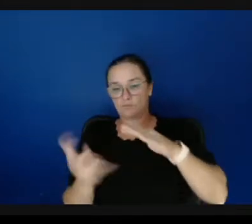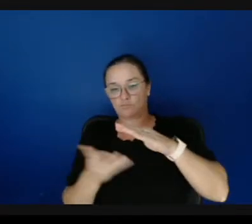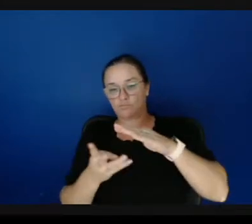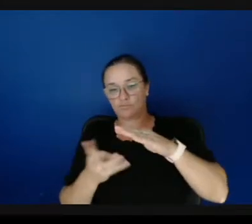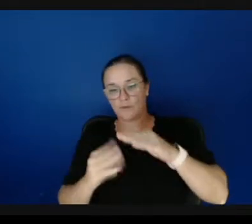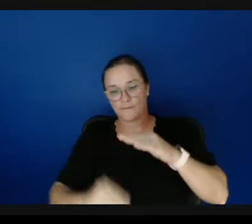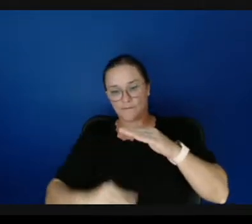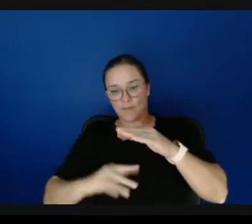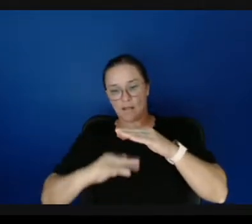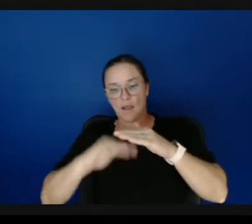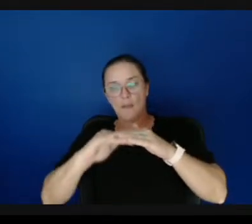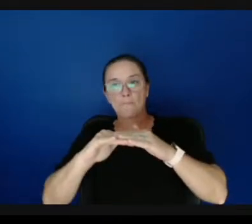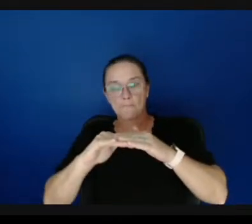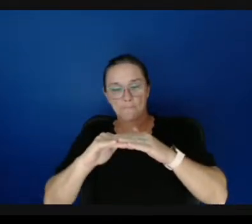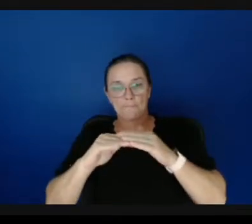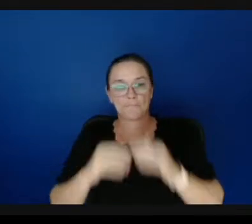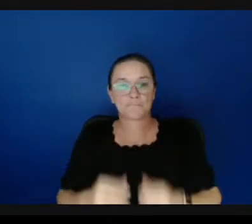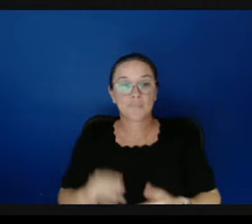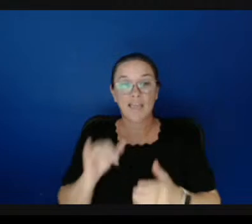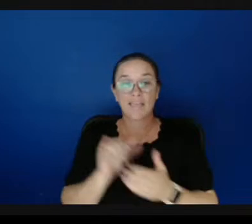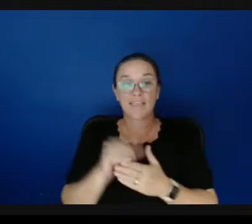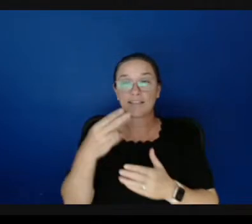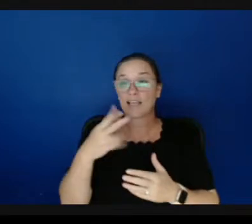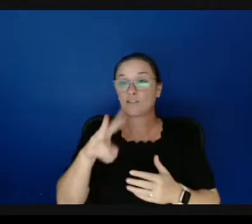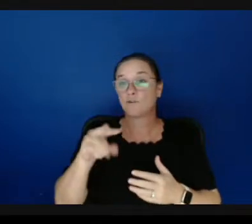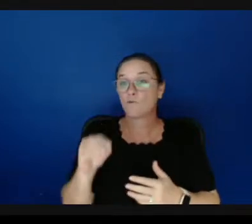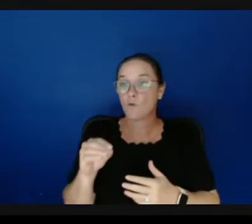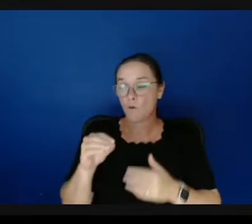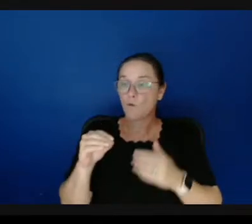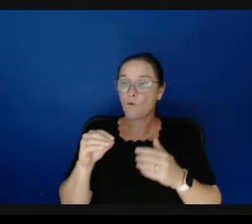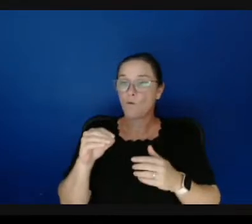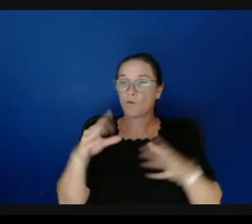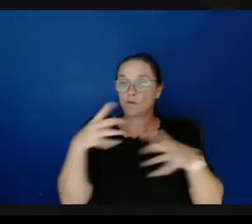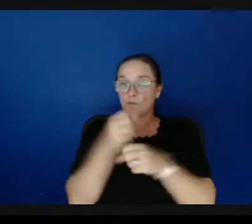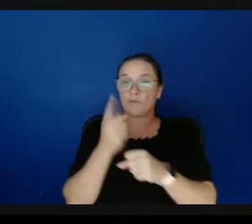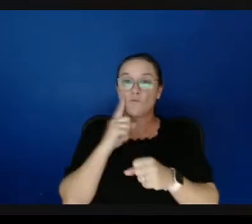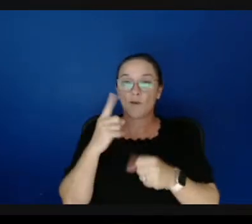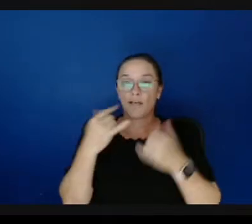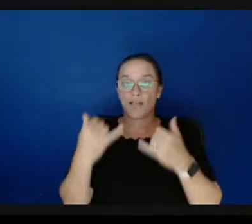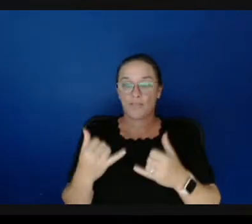passively. And that's our Hawaiian volcano summary for this week.